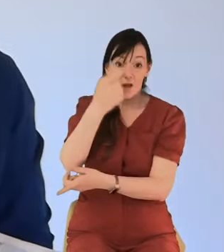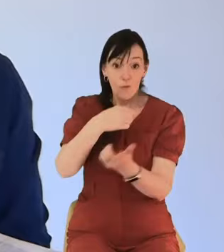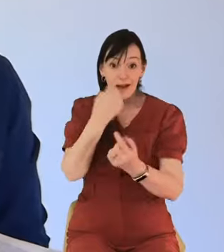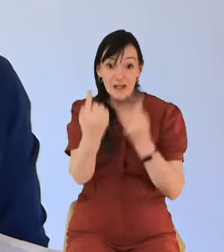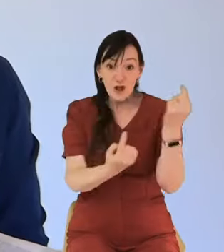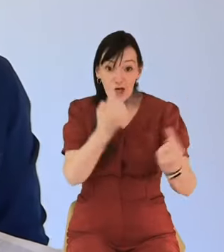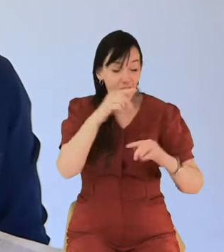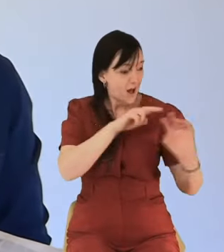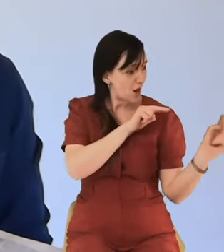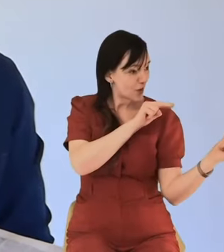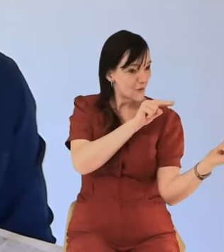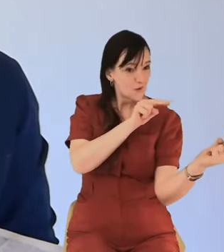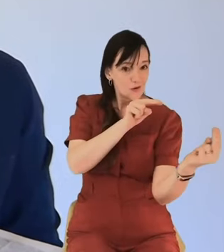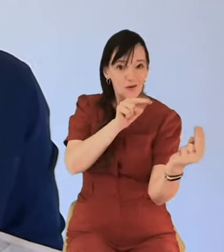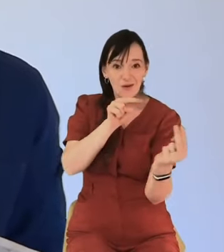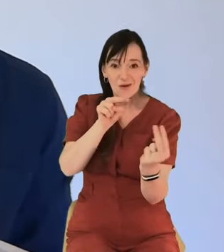other.